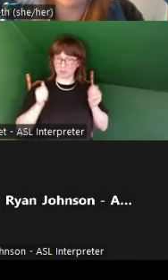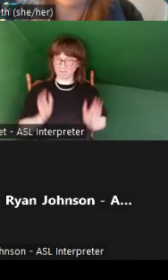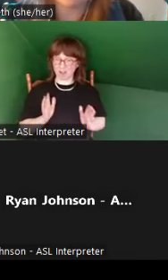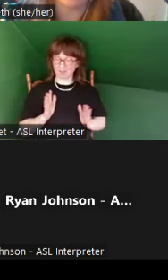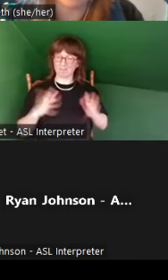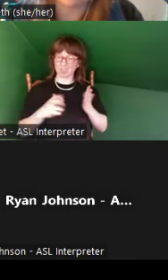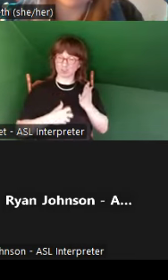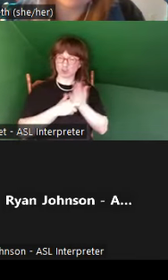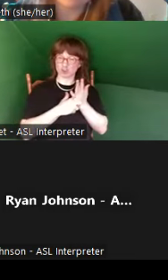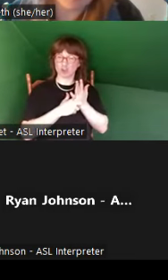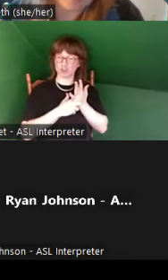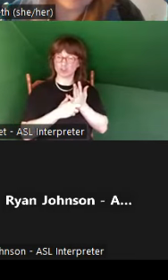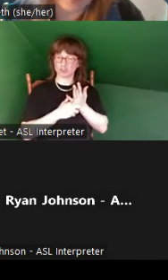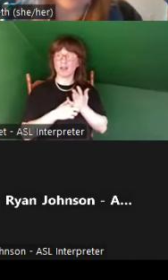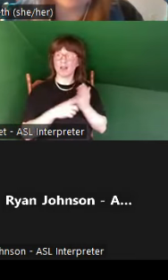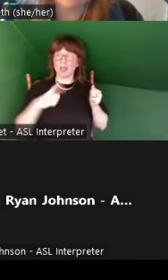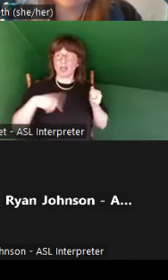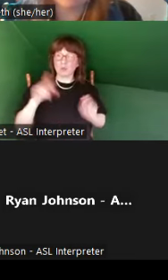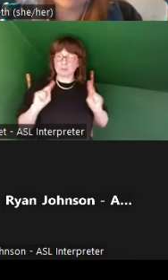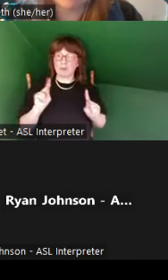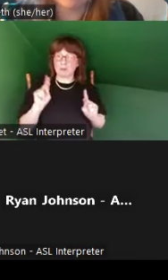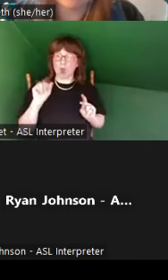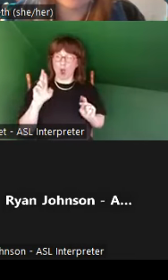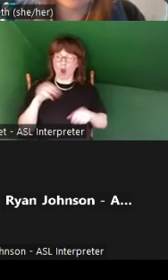exist in your community and they need your help.